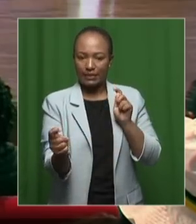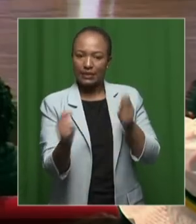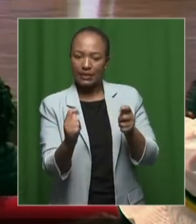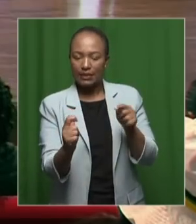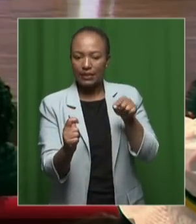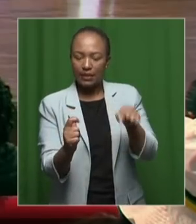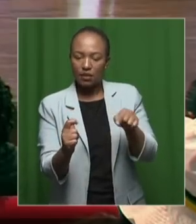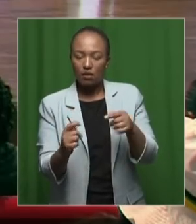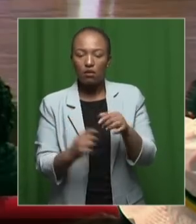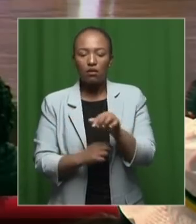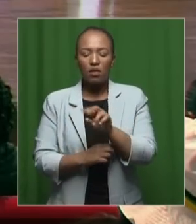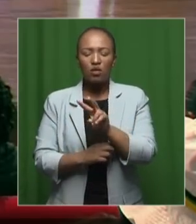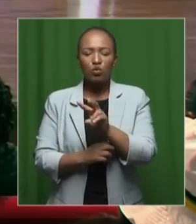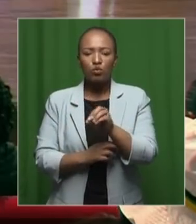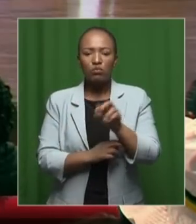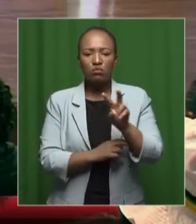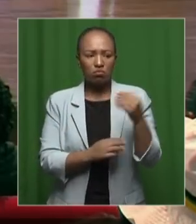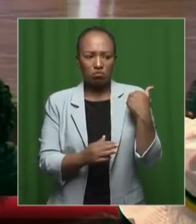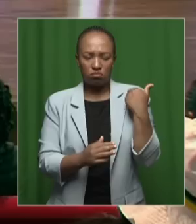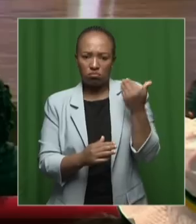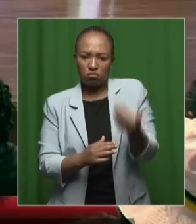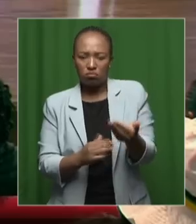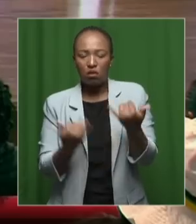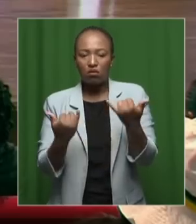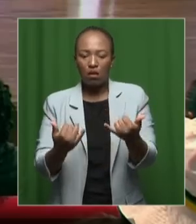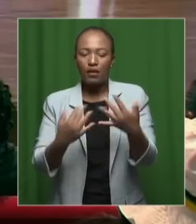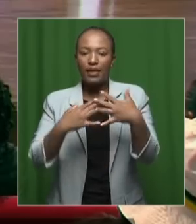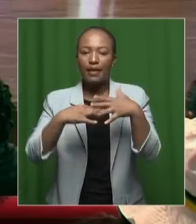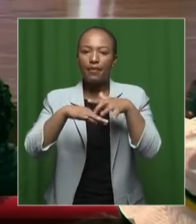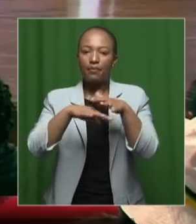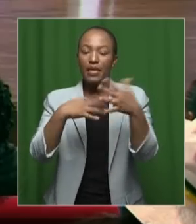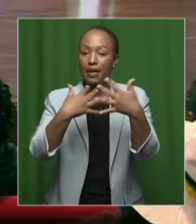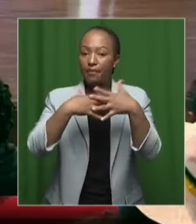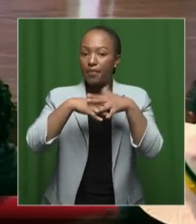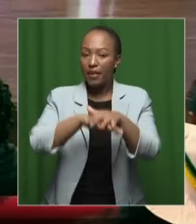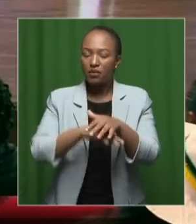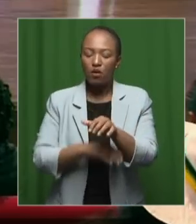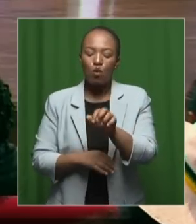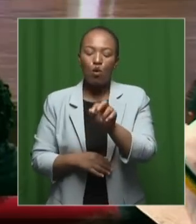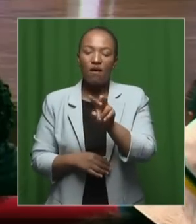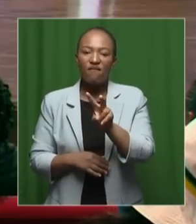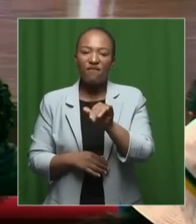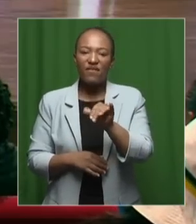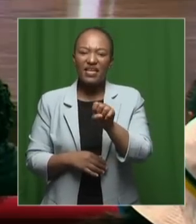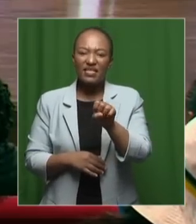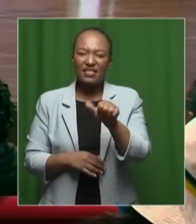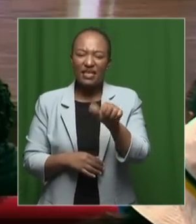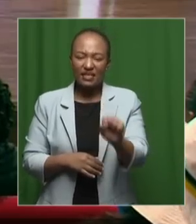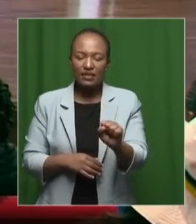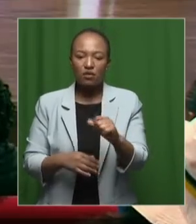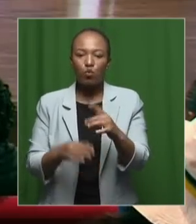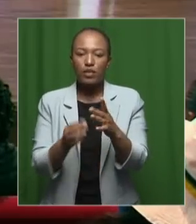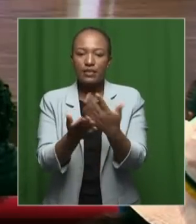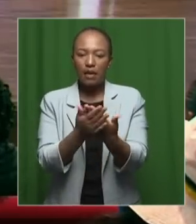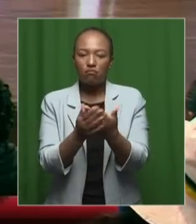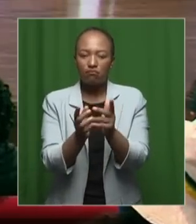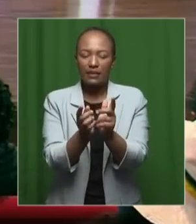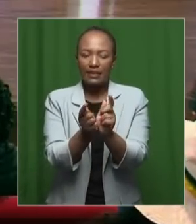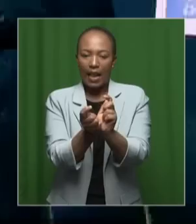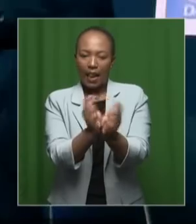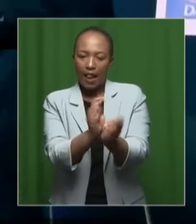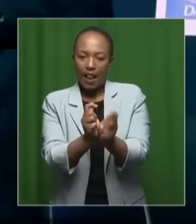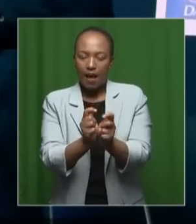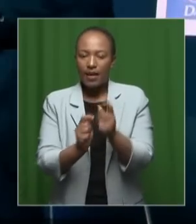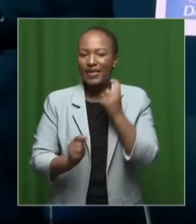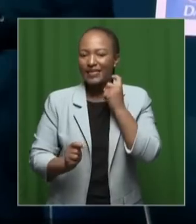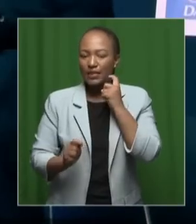us already implementing the issues of simplifying visas so as to help skilled people to come to our